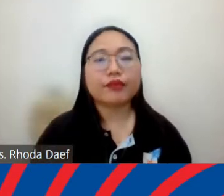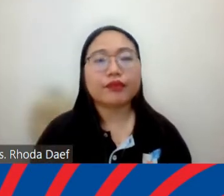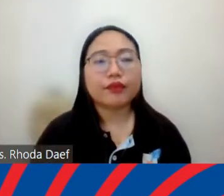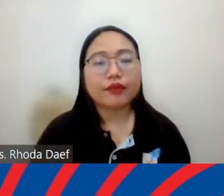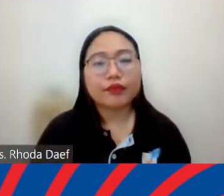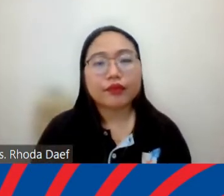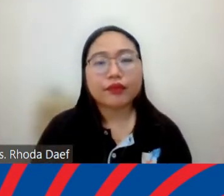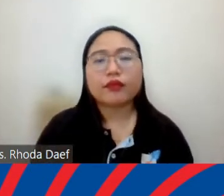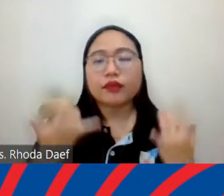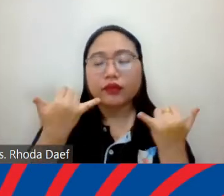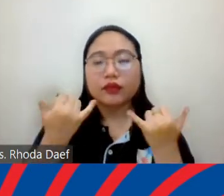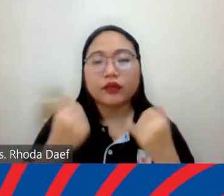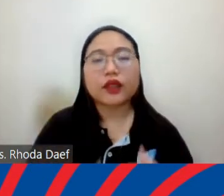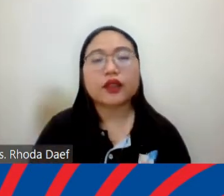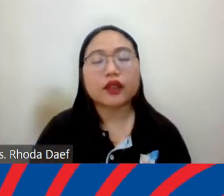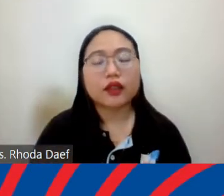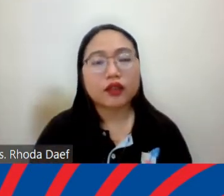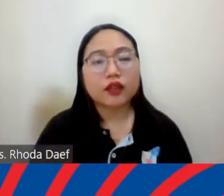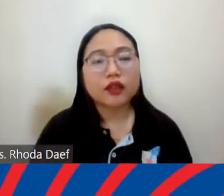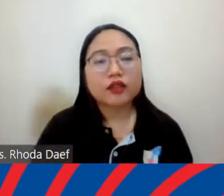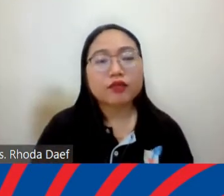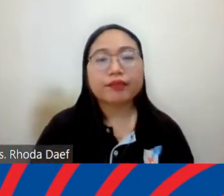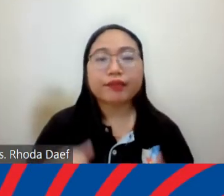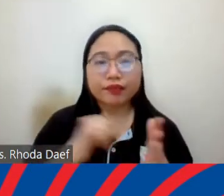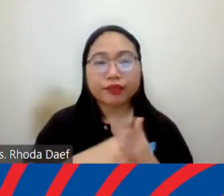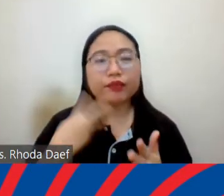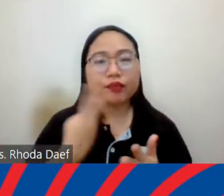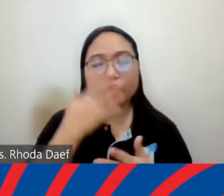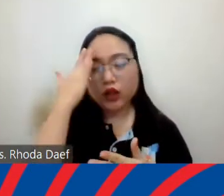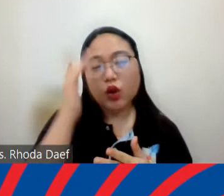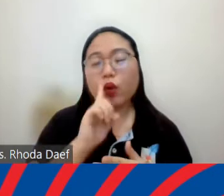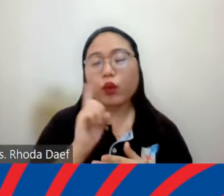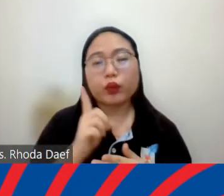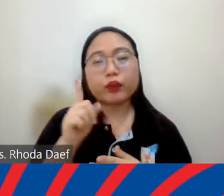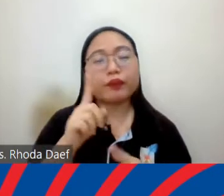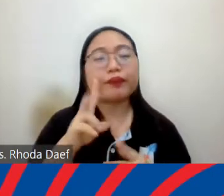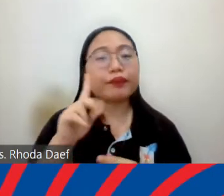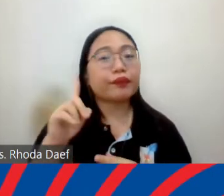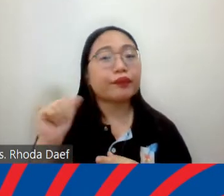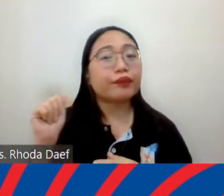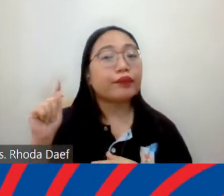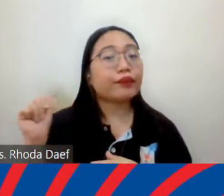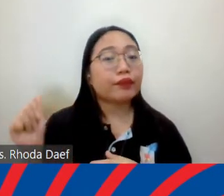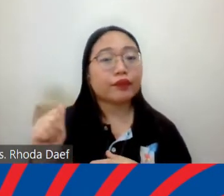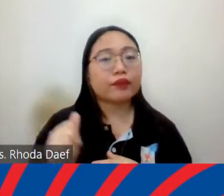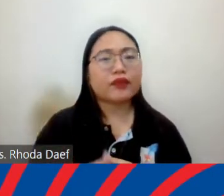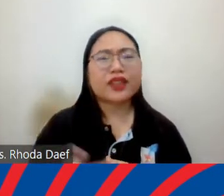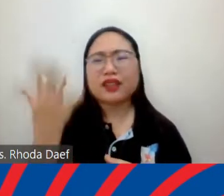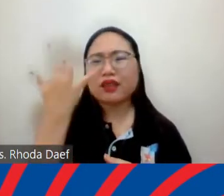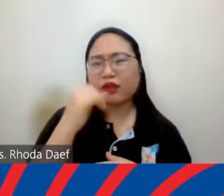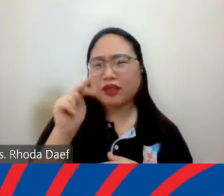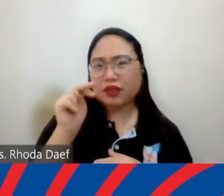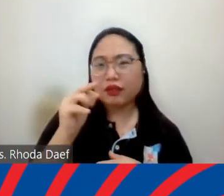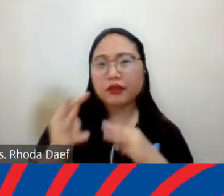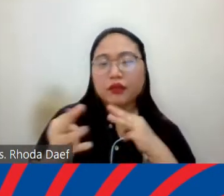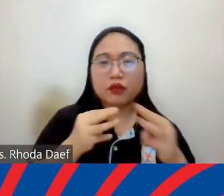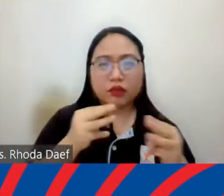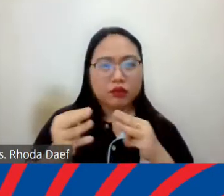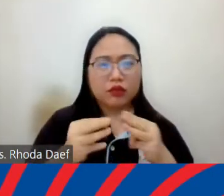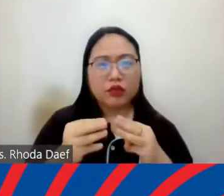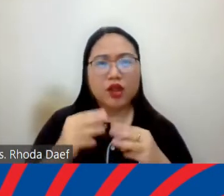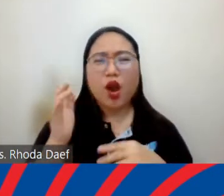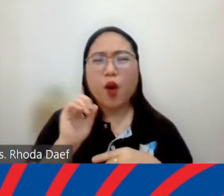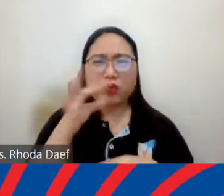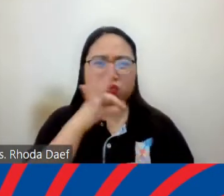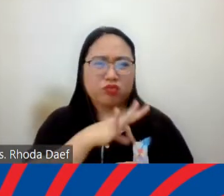So now that we know what research data is, why should we manage? Why do you think are the